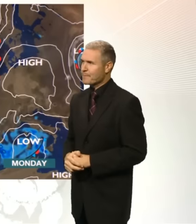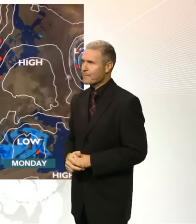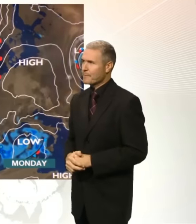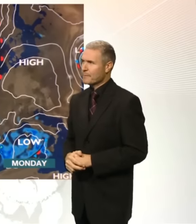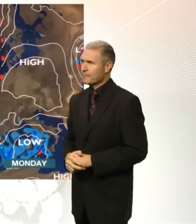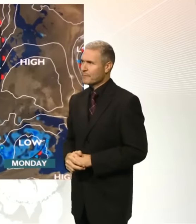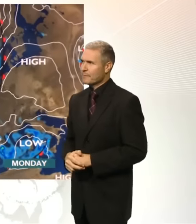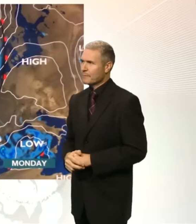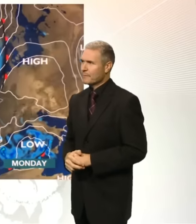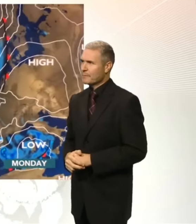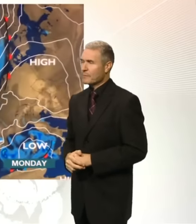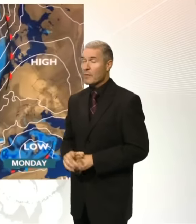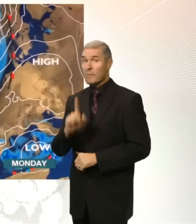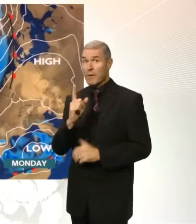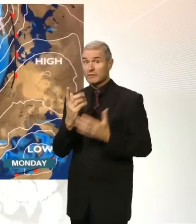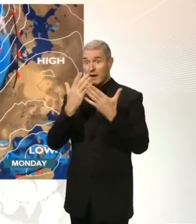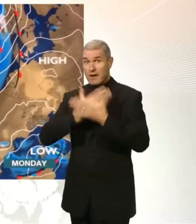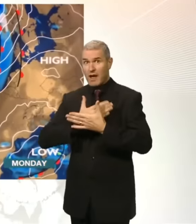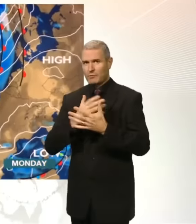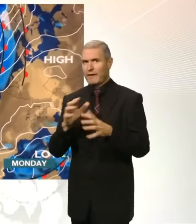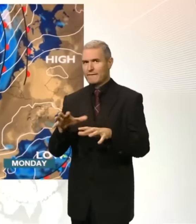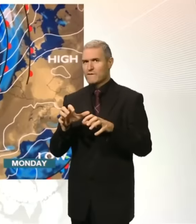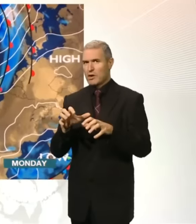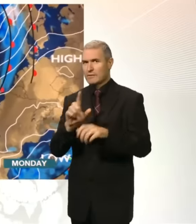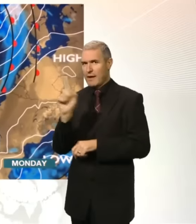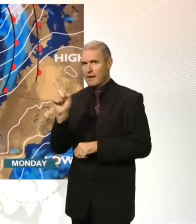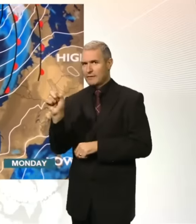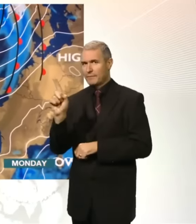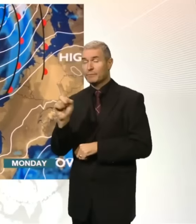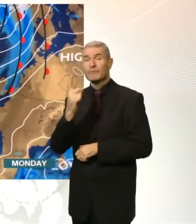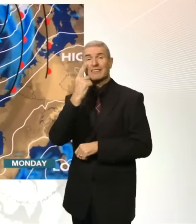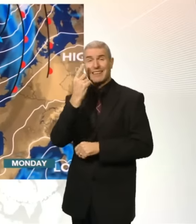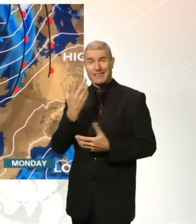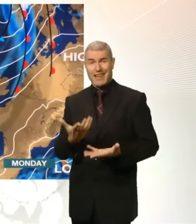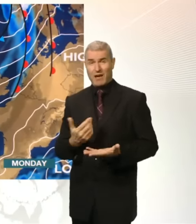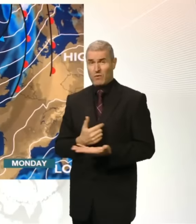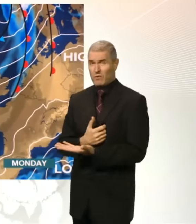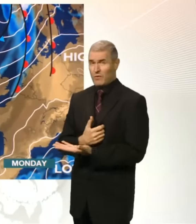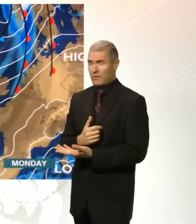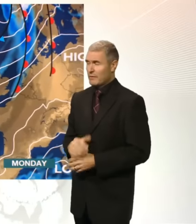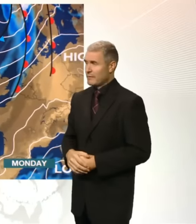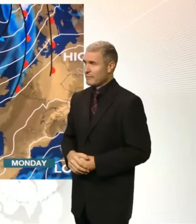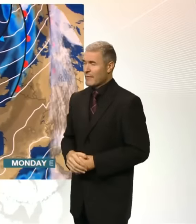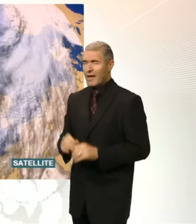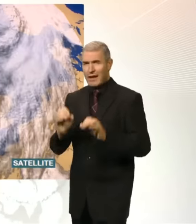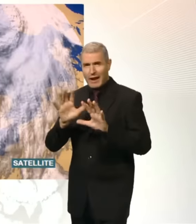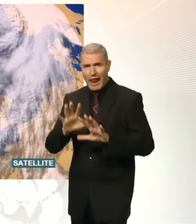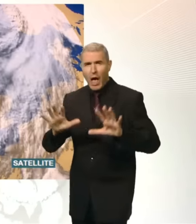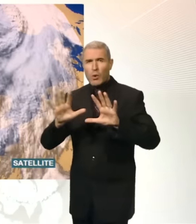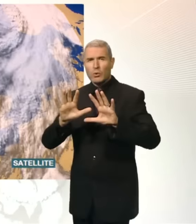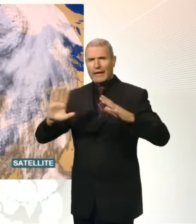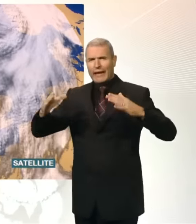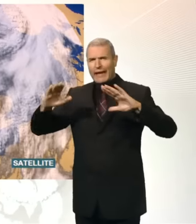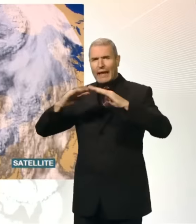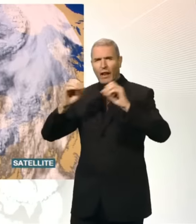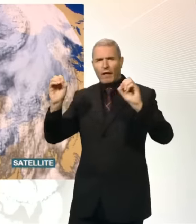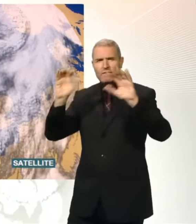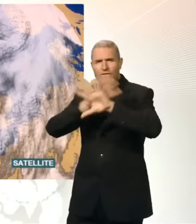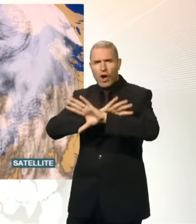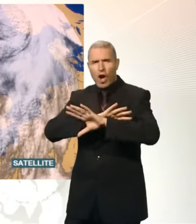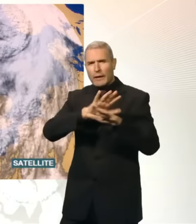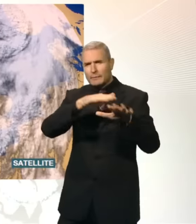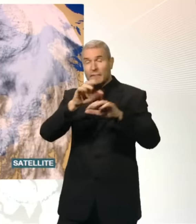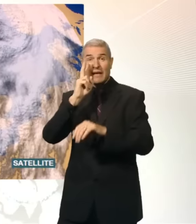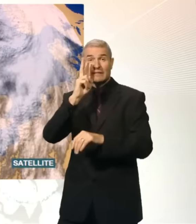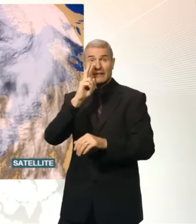but also return to the overnight frosts. So those mild southwesterlies bringing in all that cloud, a lot of hill fog, mist and murk too. I mean, look at